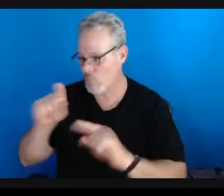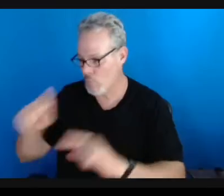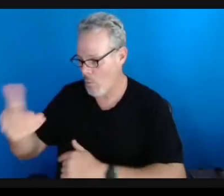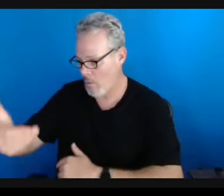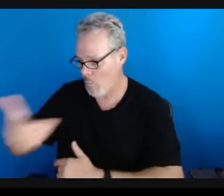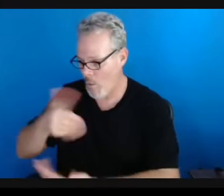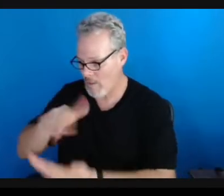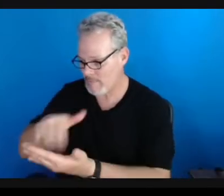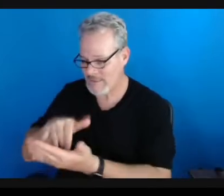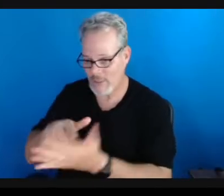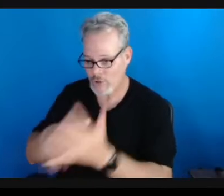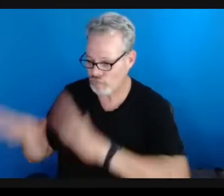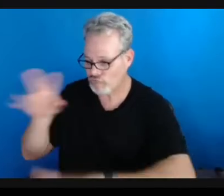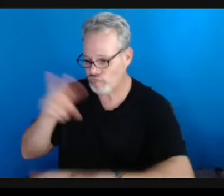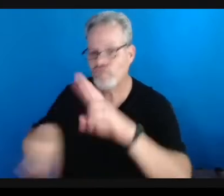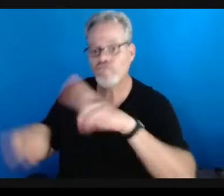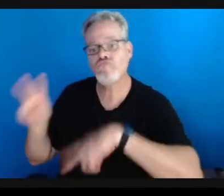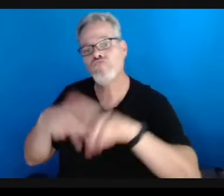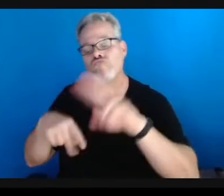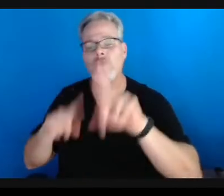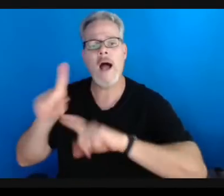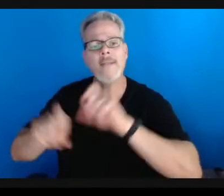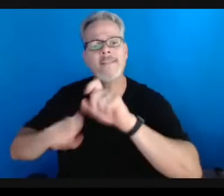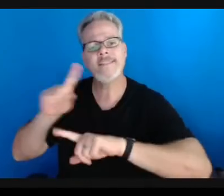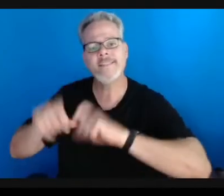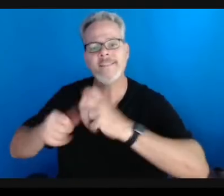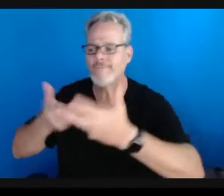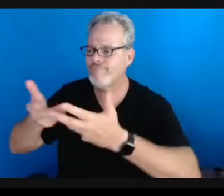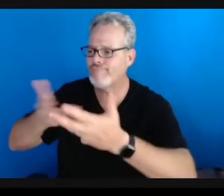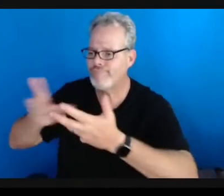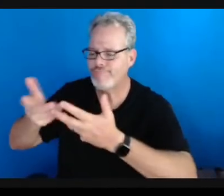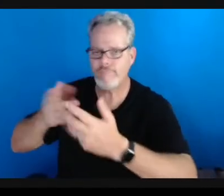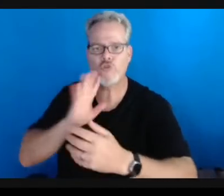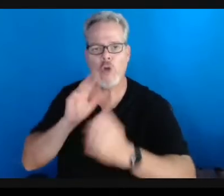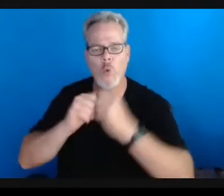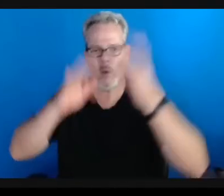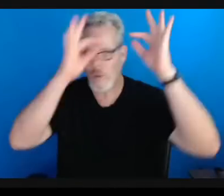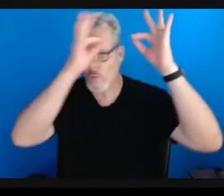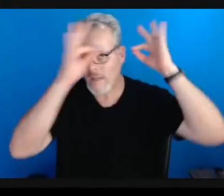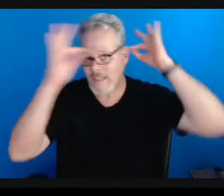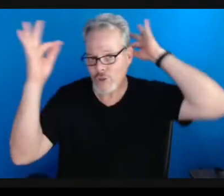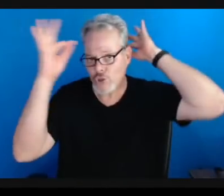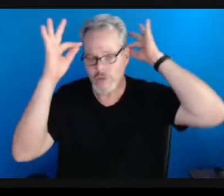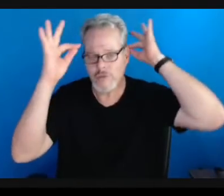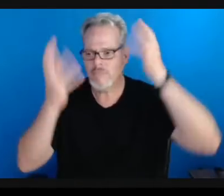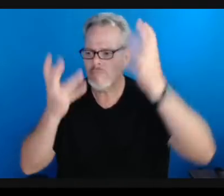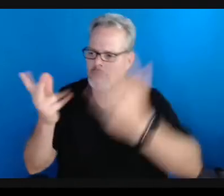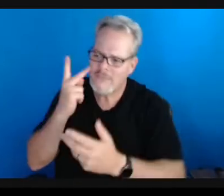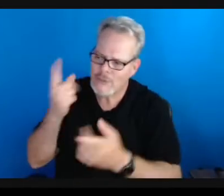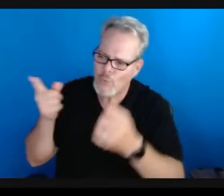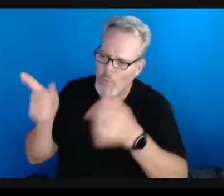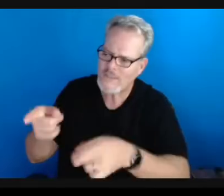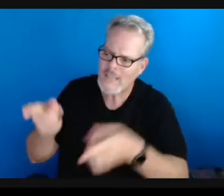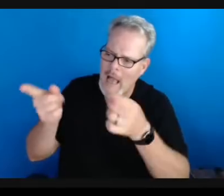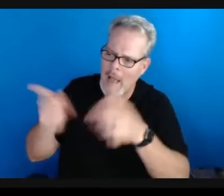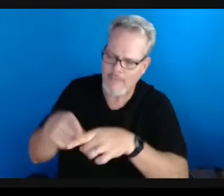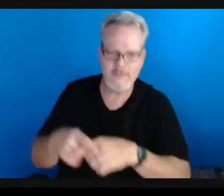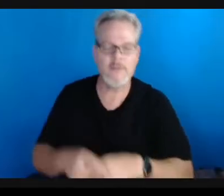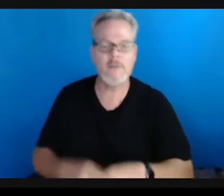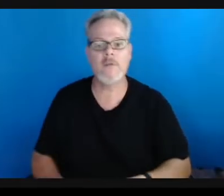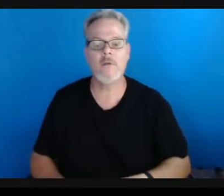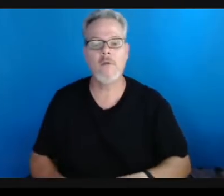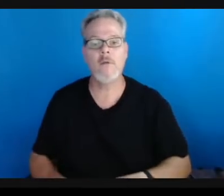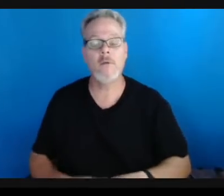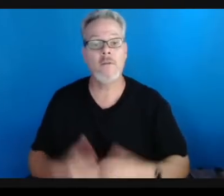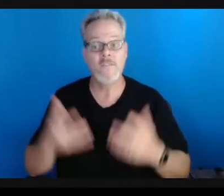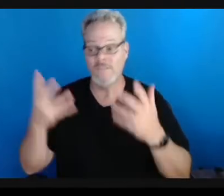right there, check in there, ask questions with one of the rangers, see what they have going on up there. I'll talk about what's happening at the park in a minute, and then walk